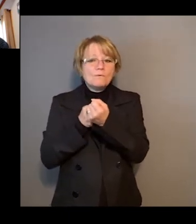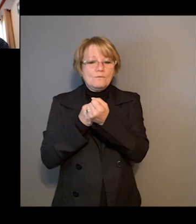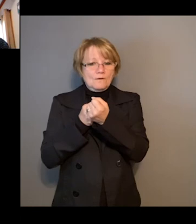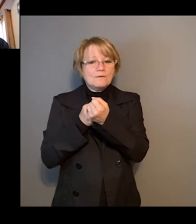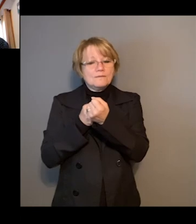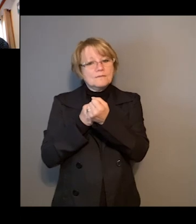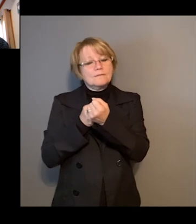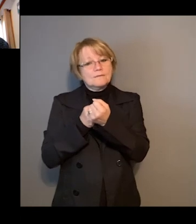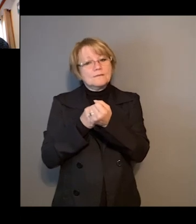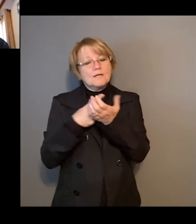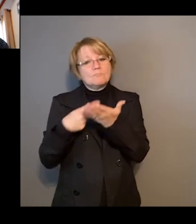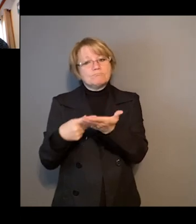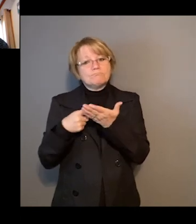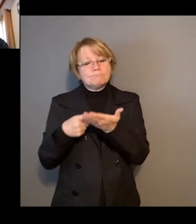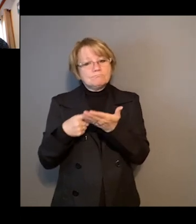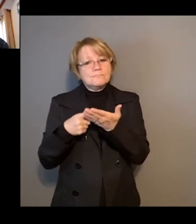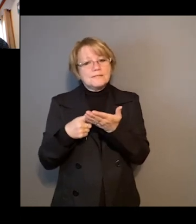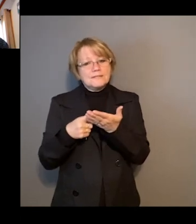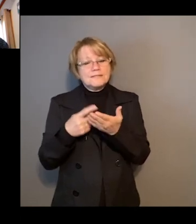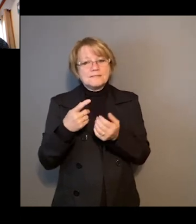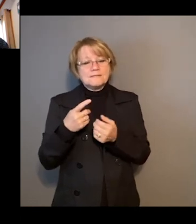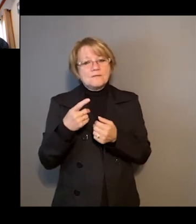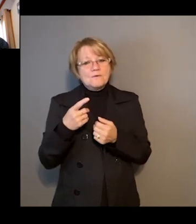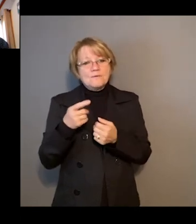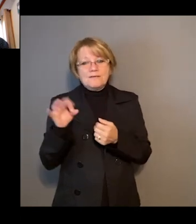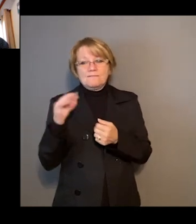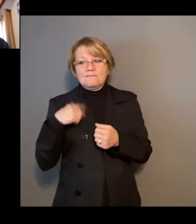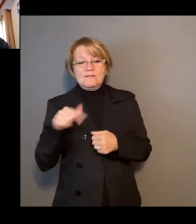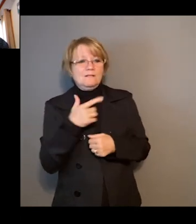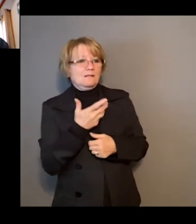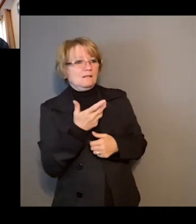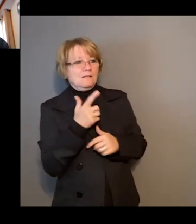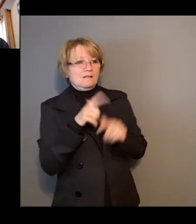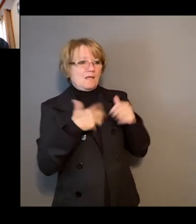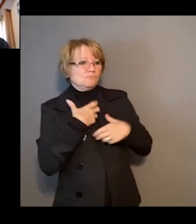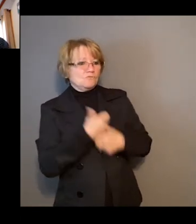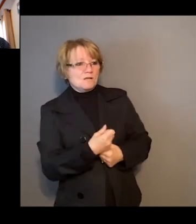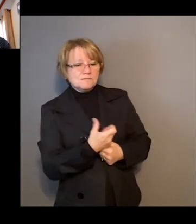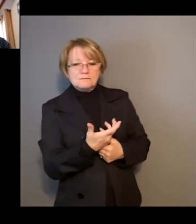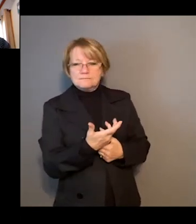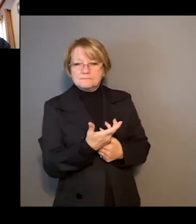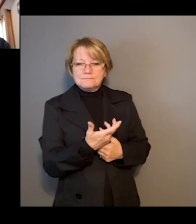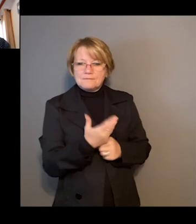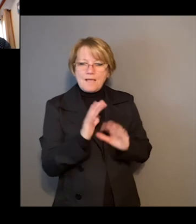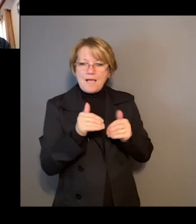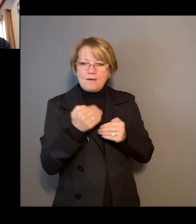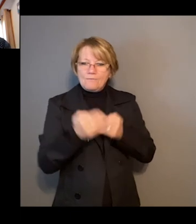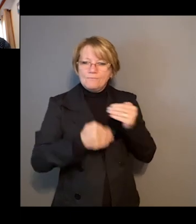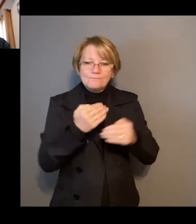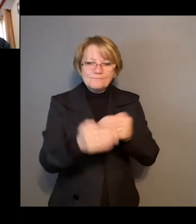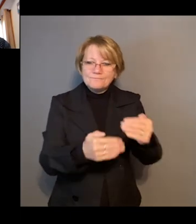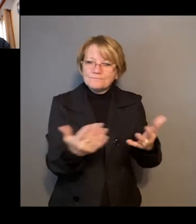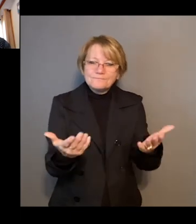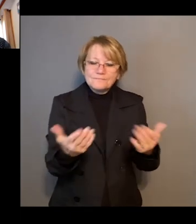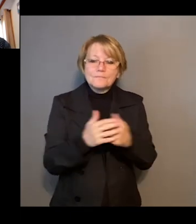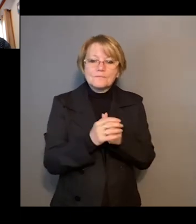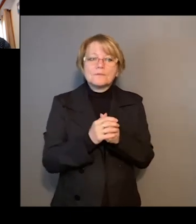you. And so if they don't trust you, how can any of this happen, right? They have to always feel like whatever you say or